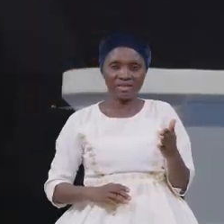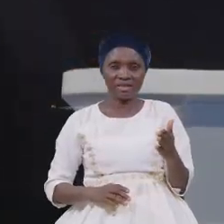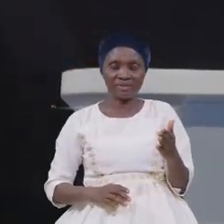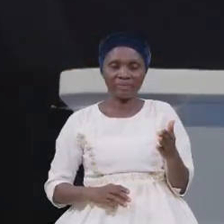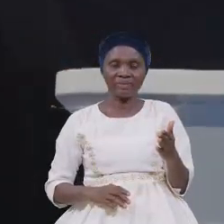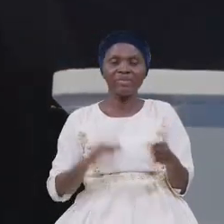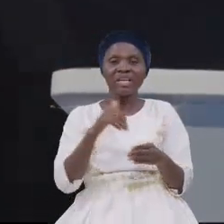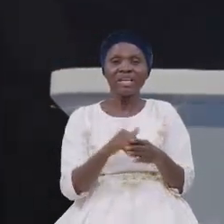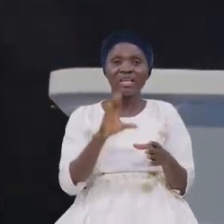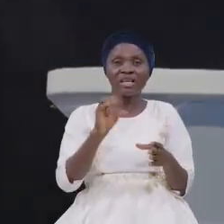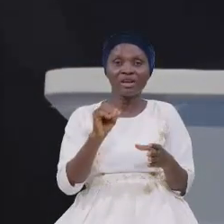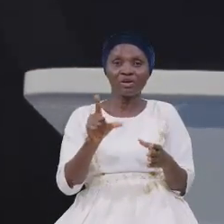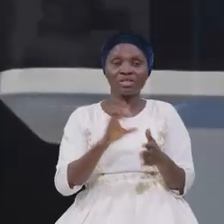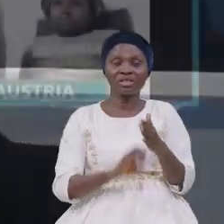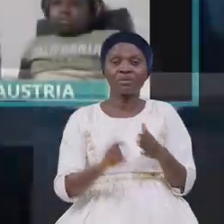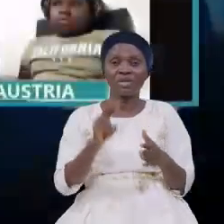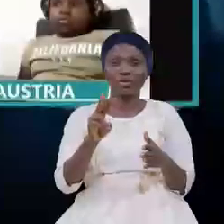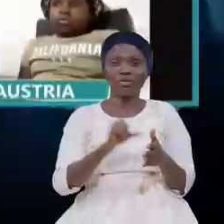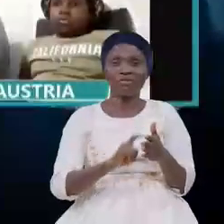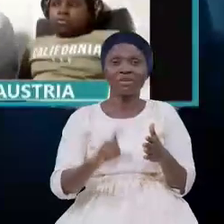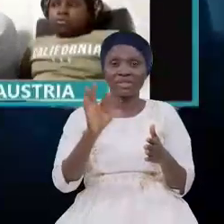reading from verse 9. Colossians